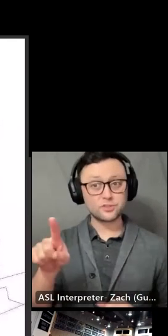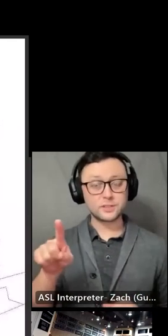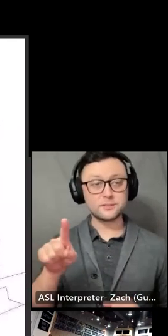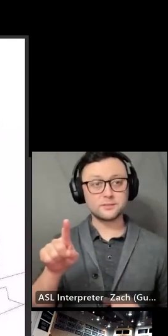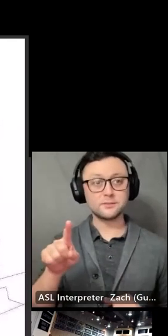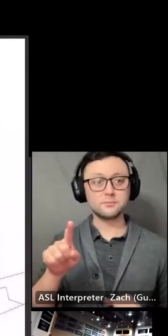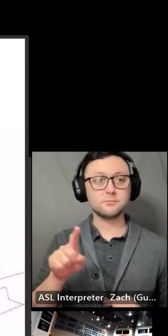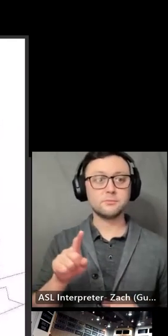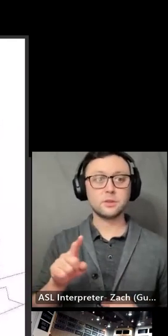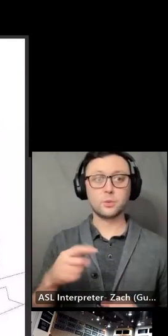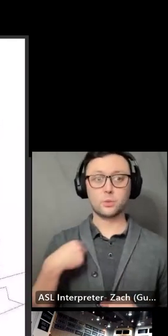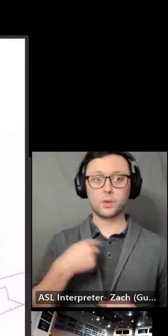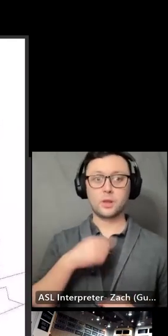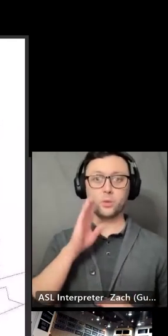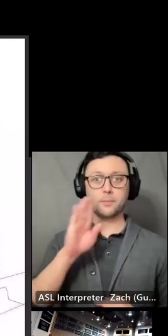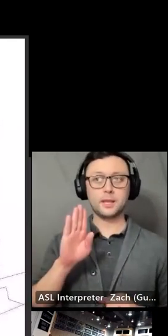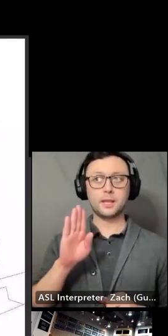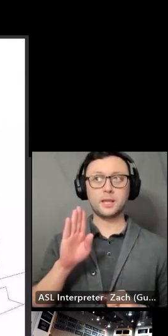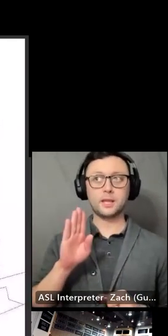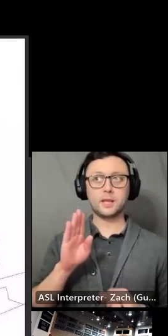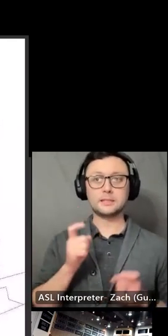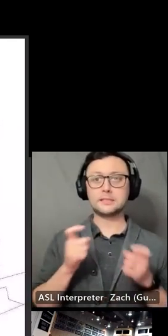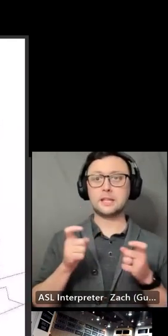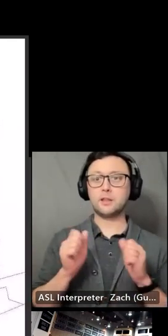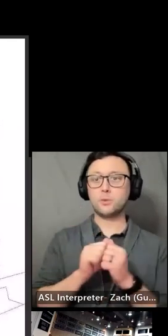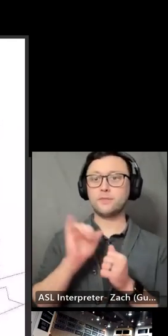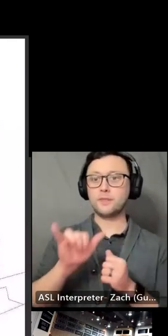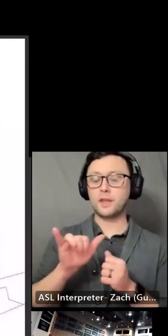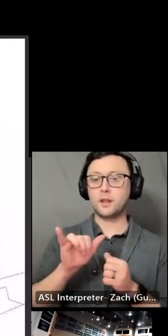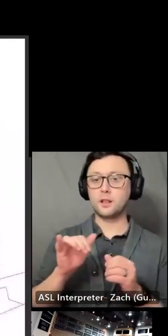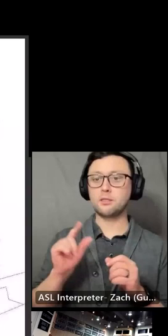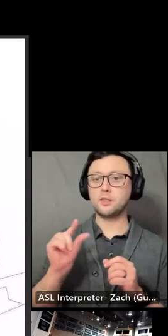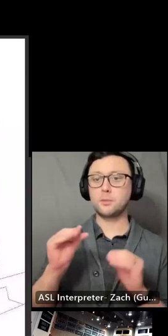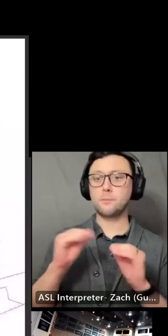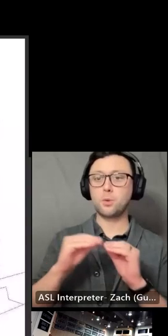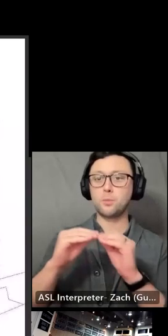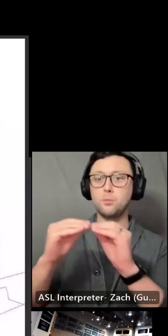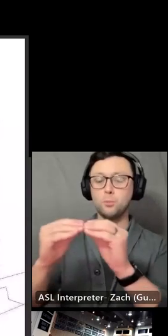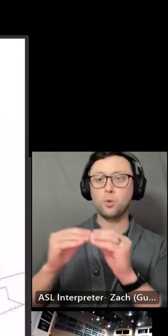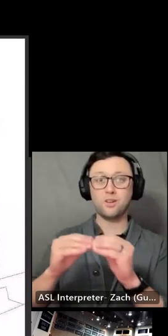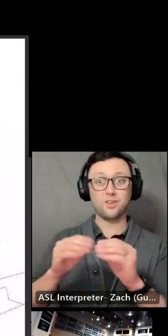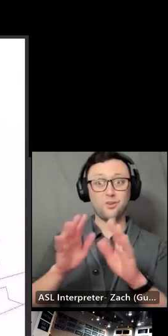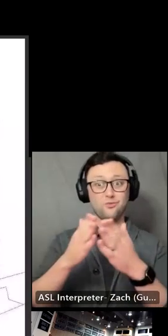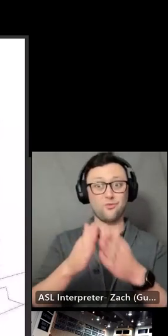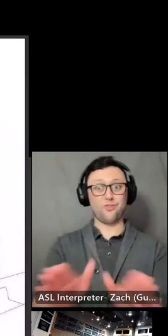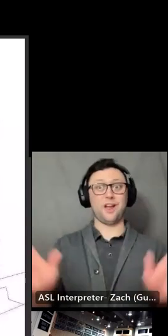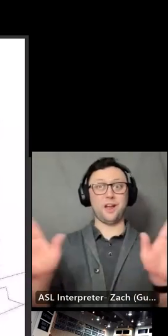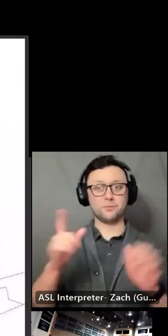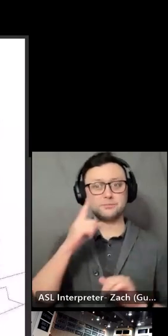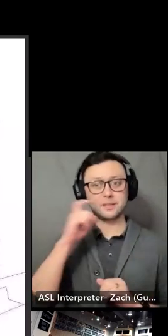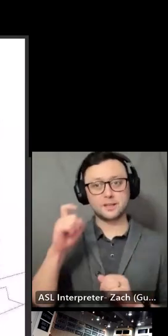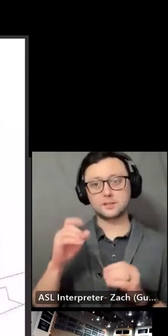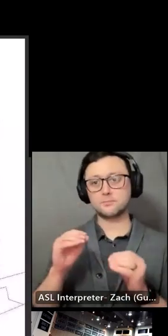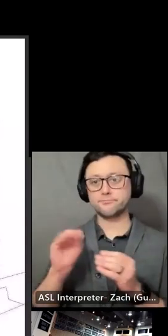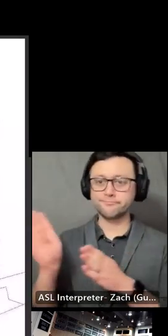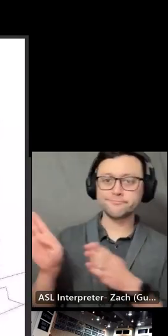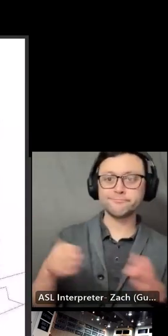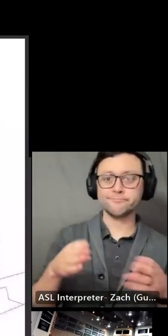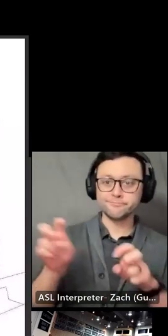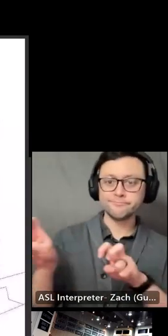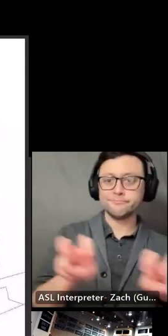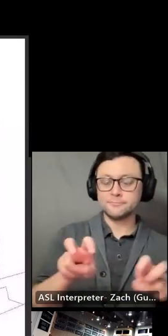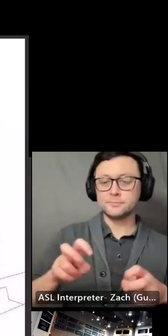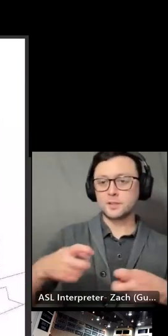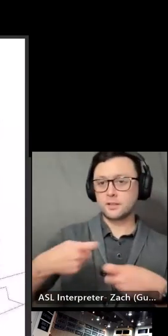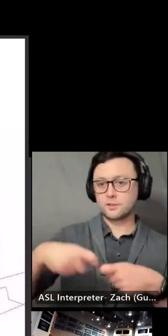And it's something that we'll be dealing more and more with as everyone electrifies everything. In terms of, you know, what we've been